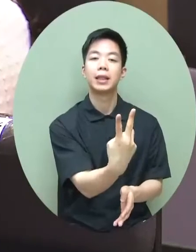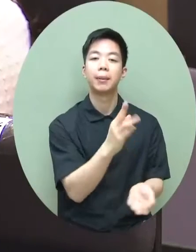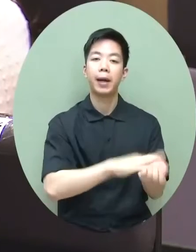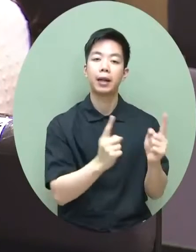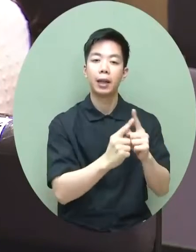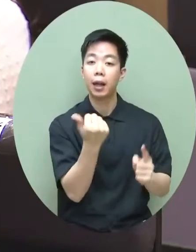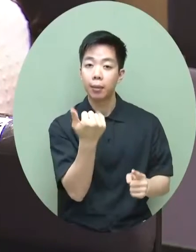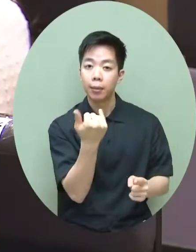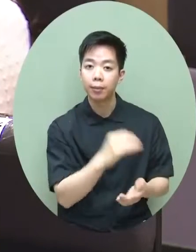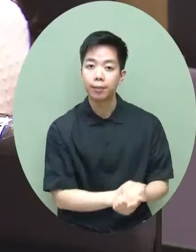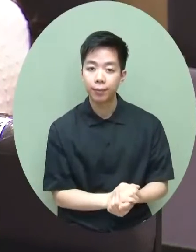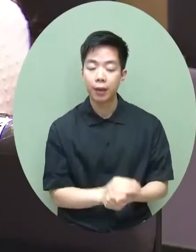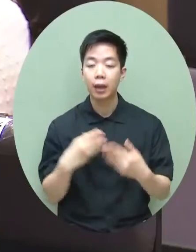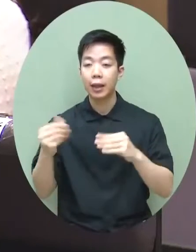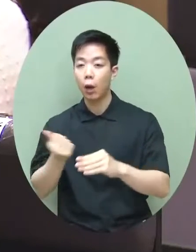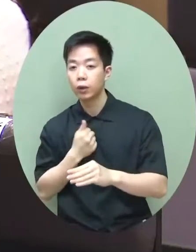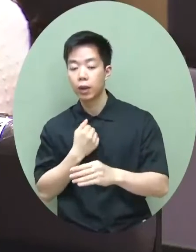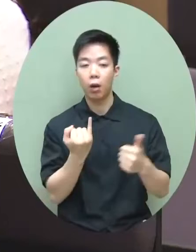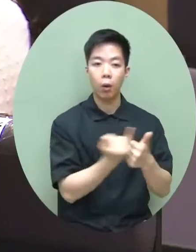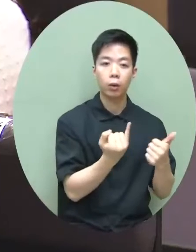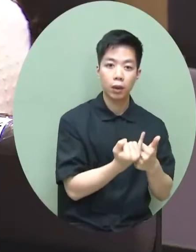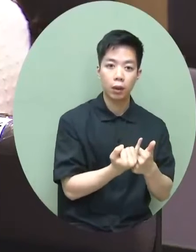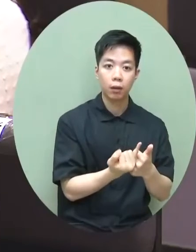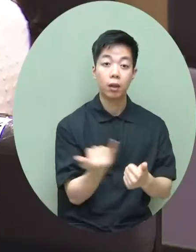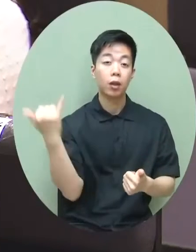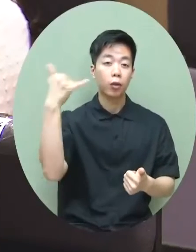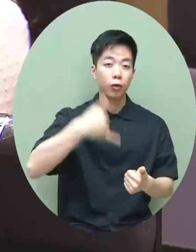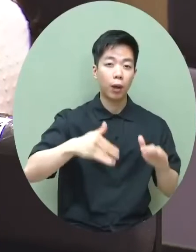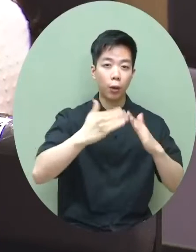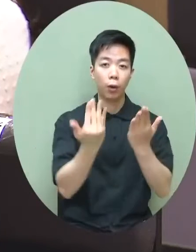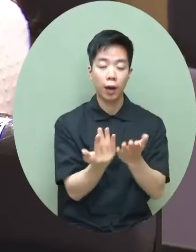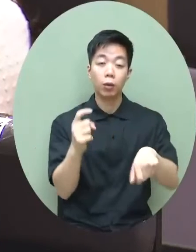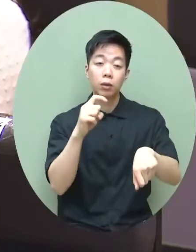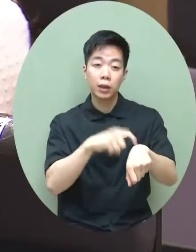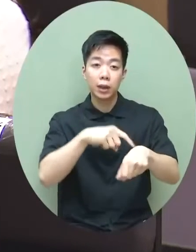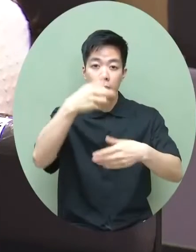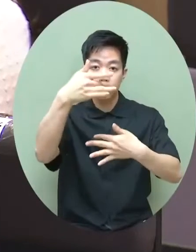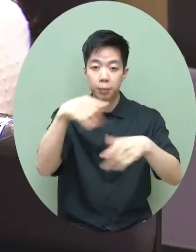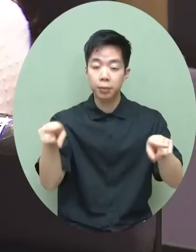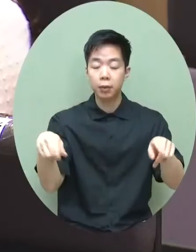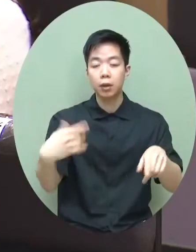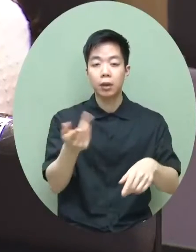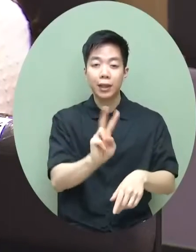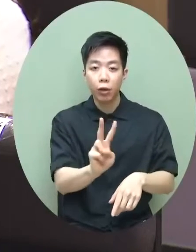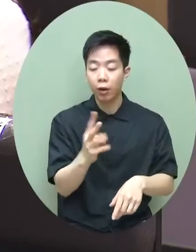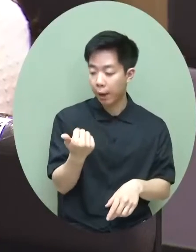now has 2 cases recorded? And did they return to the school on the same